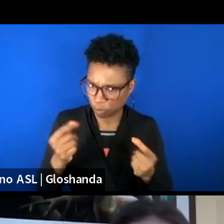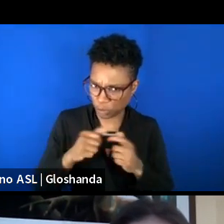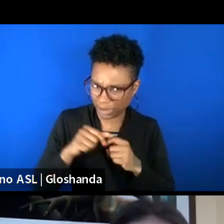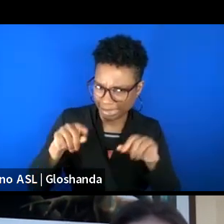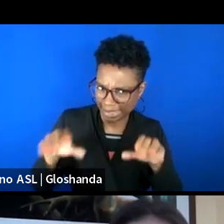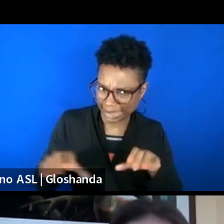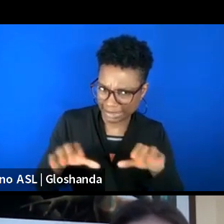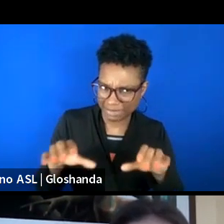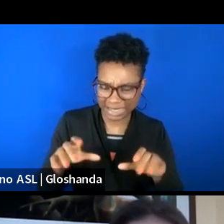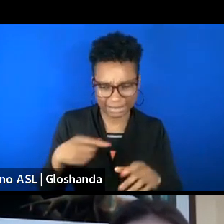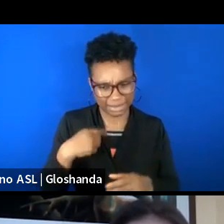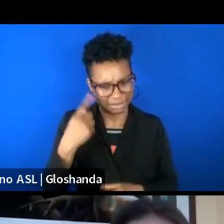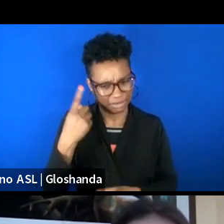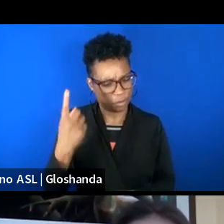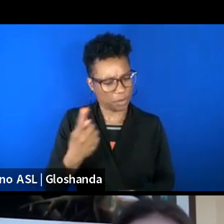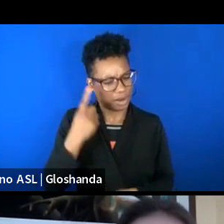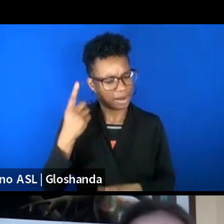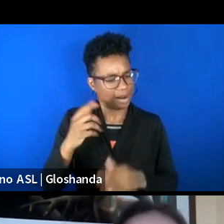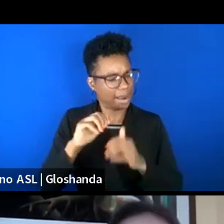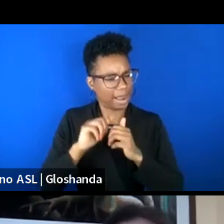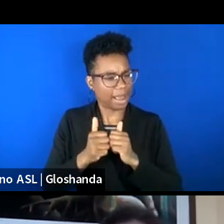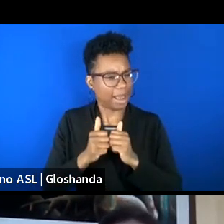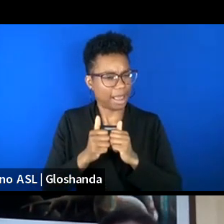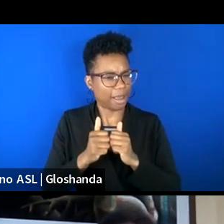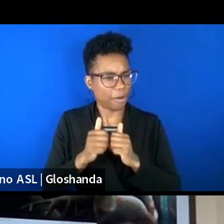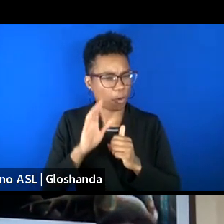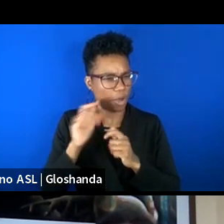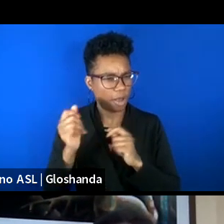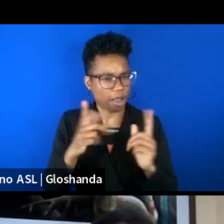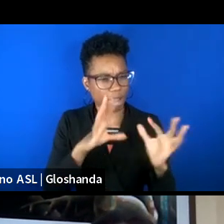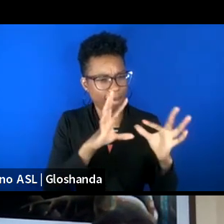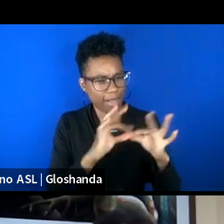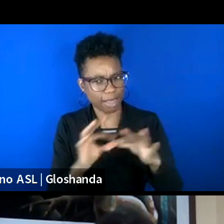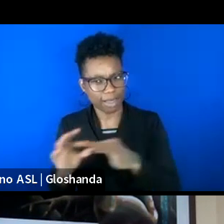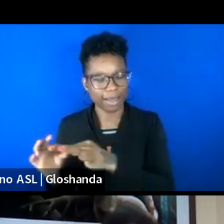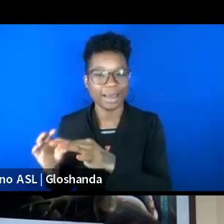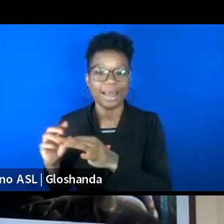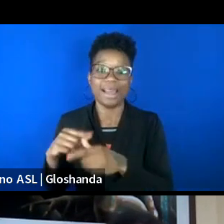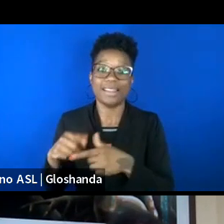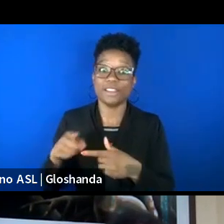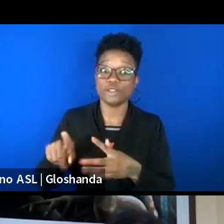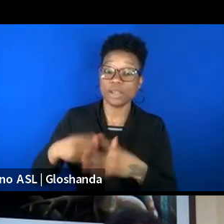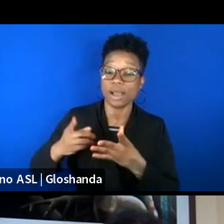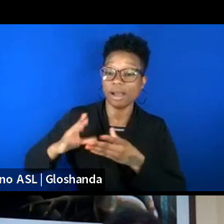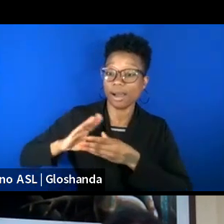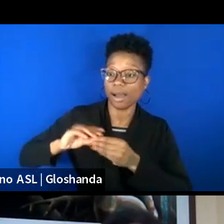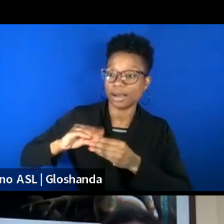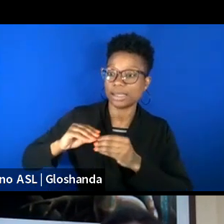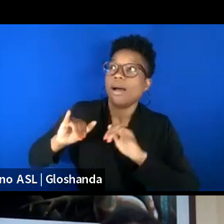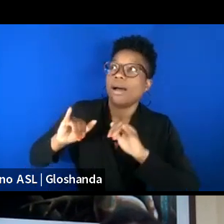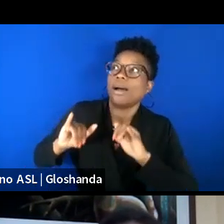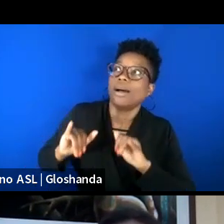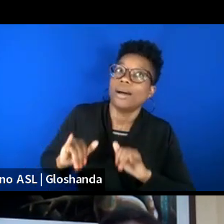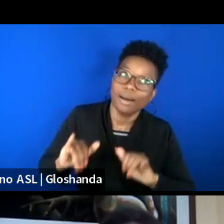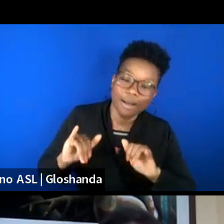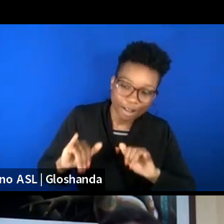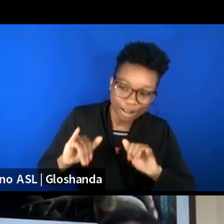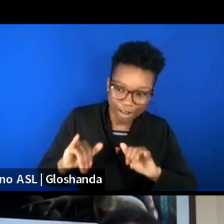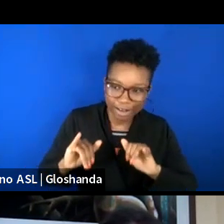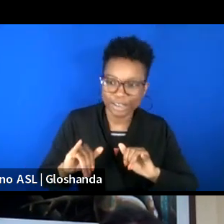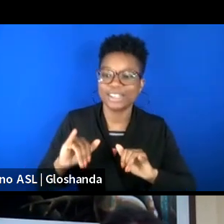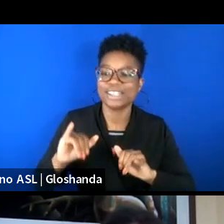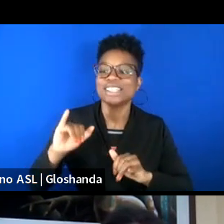wonder how can it all connect? And as soon as I was like, oh, the starter kit for the self. And I love the, like, there's